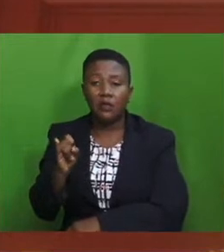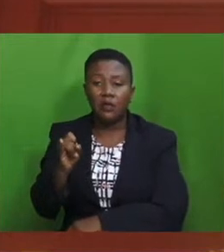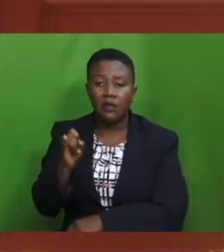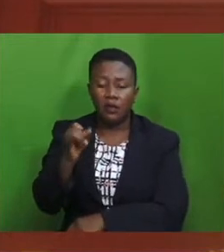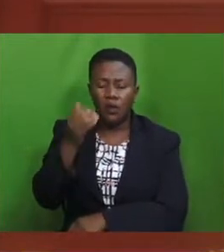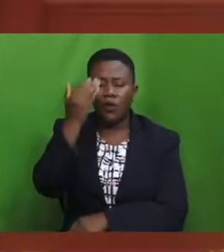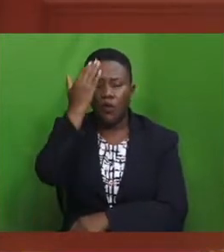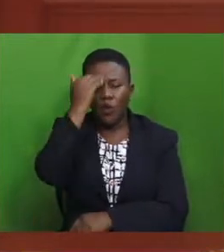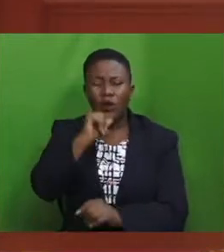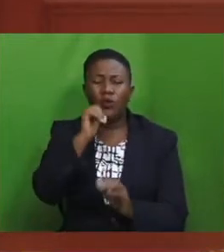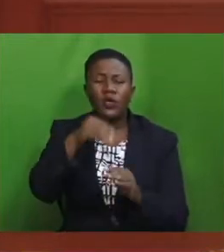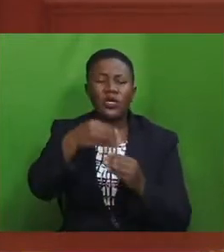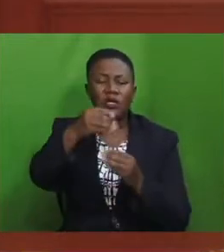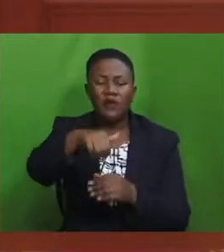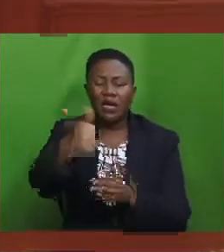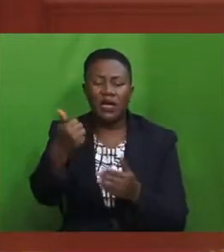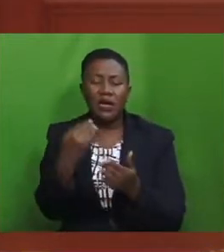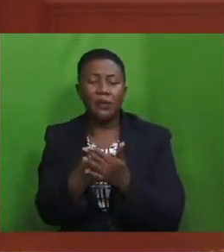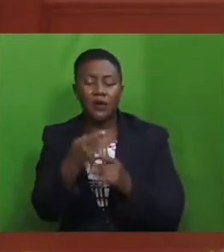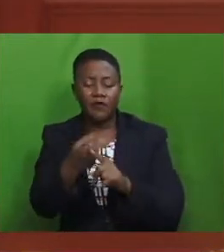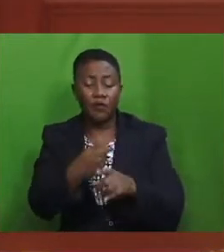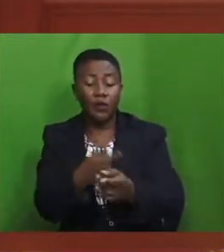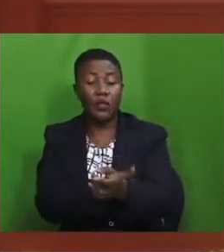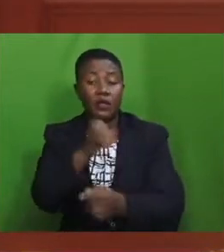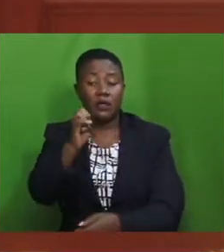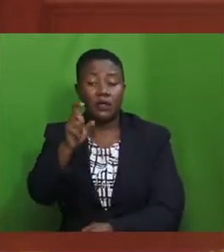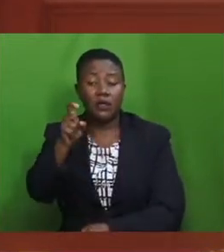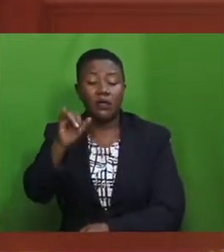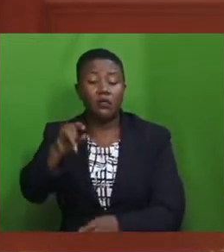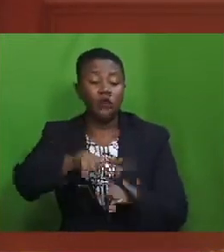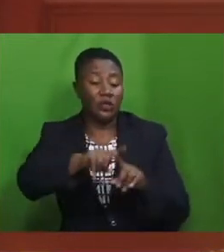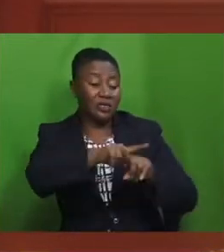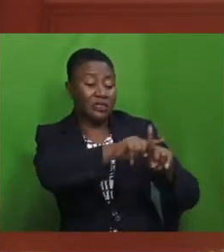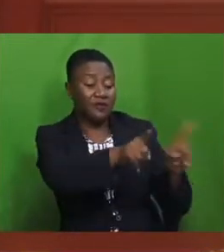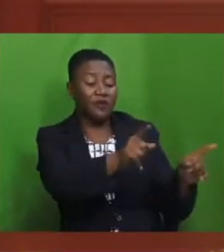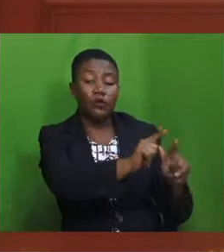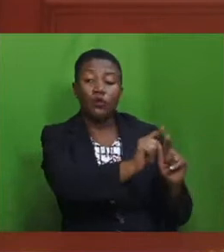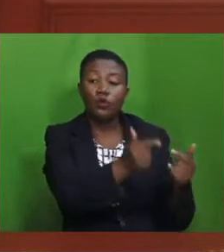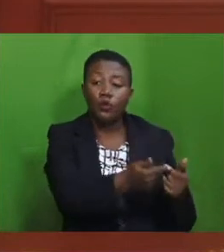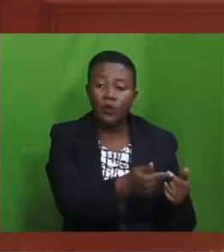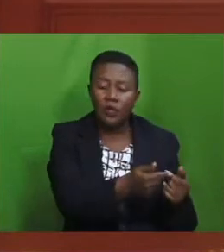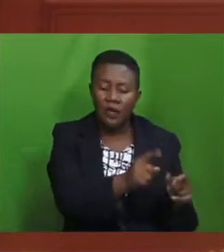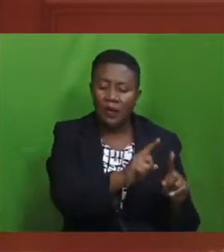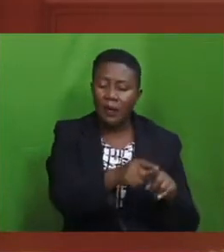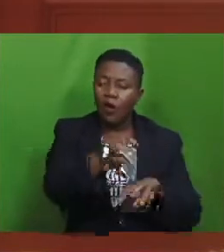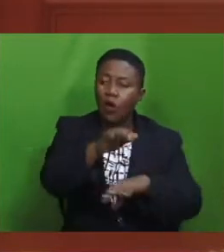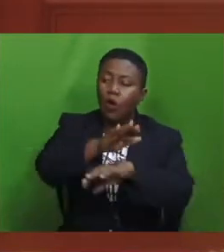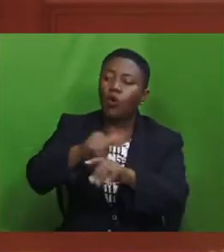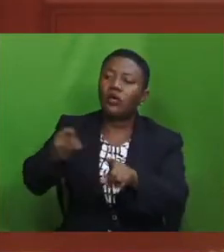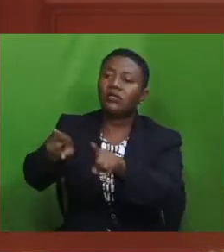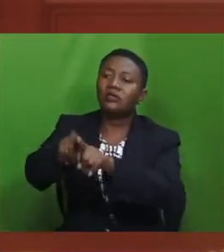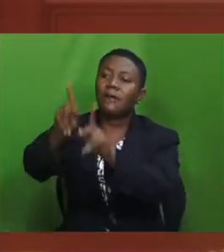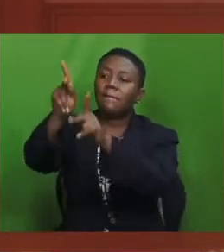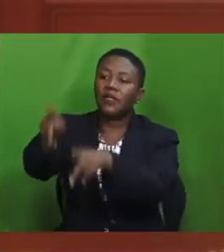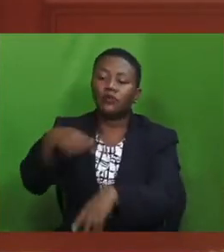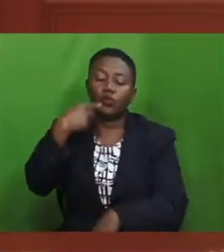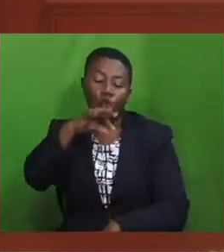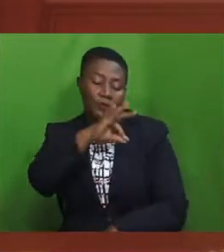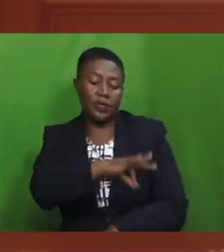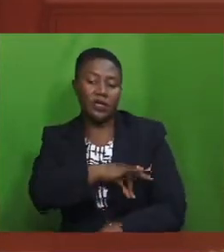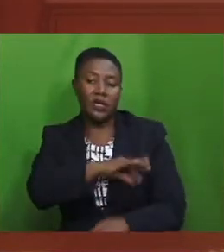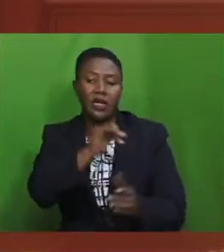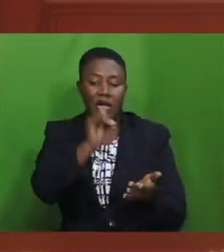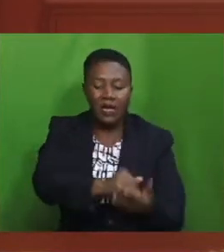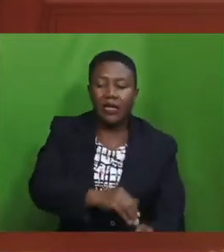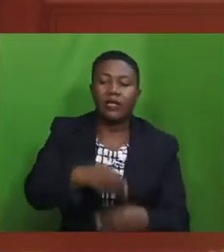Ghana Exim to a different Ghanaian entrepreneur, but qualify the same person to benefit double? We do not